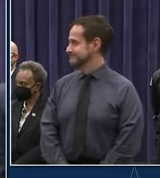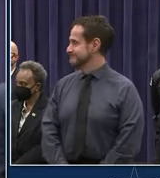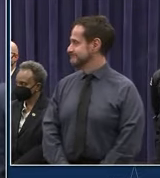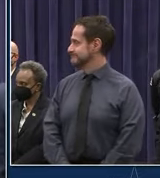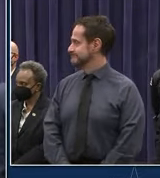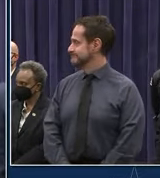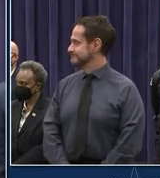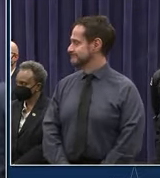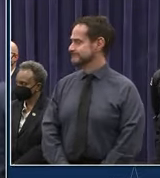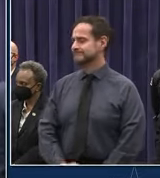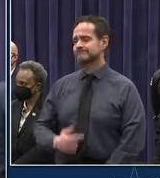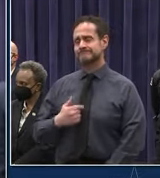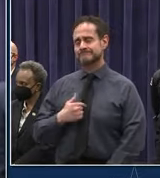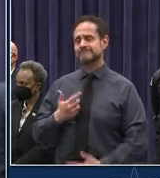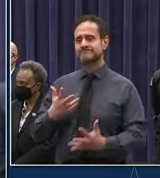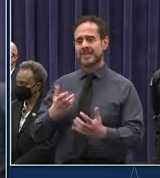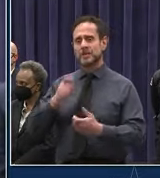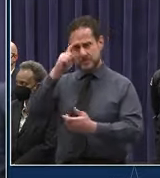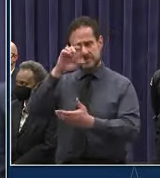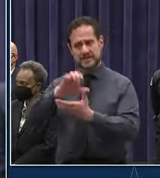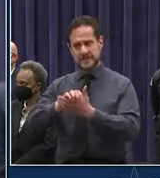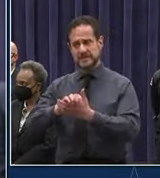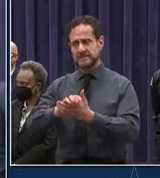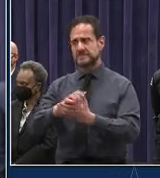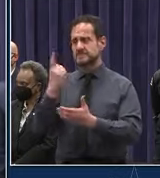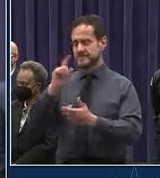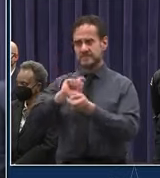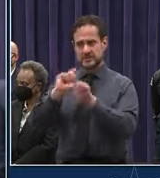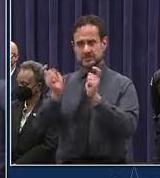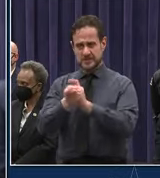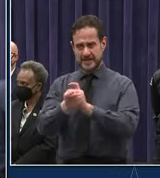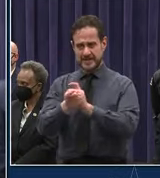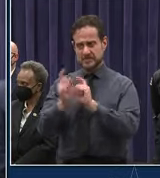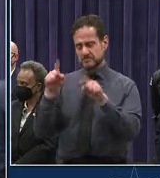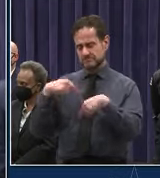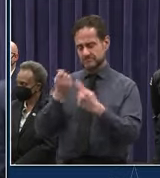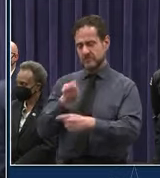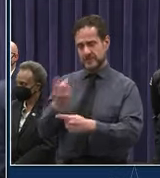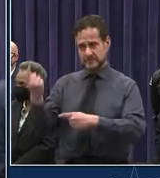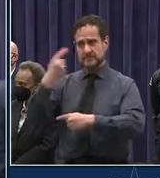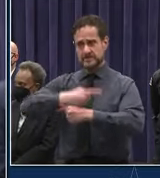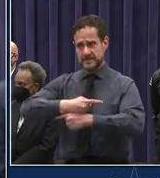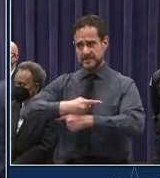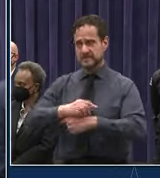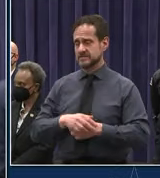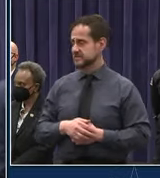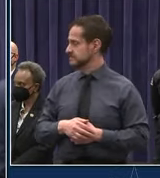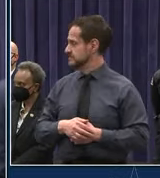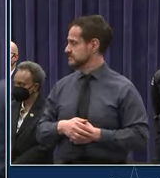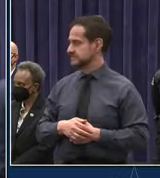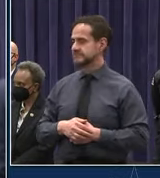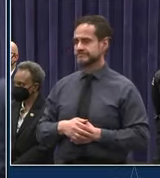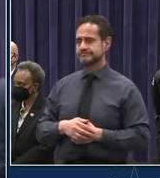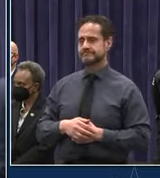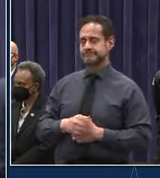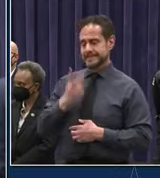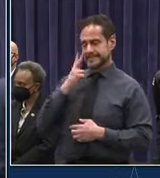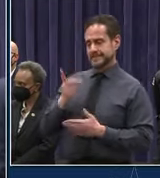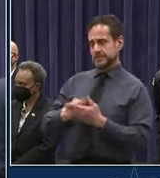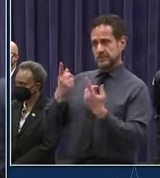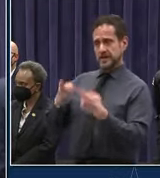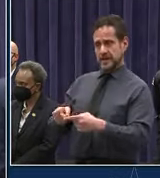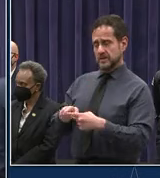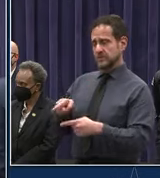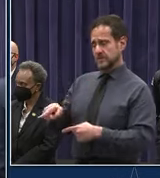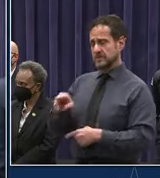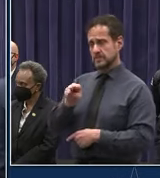I like to believe that something changed this last couple of days with what happened with